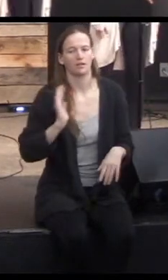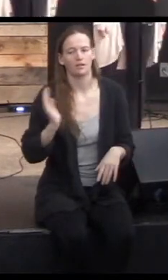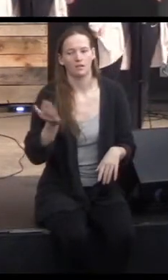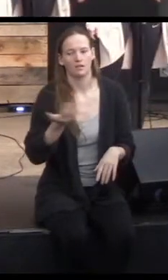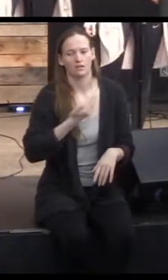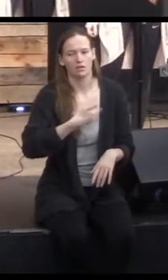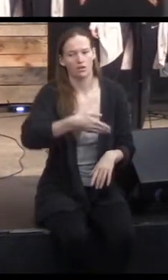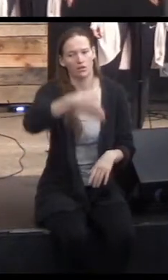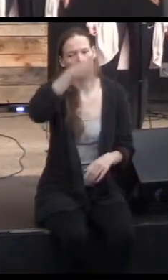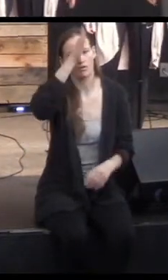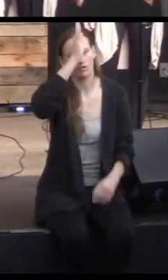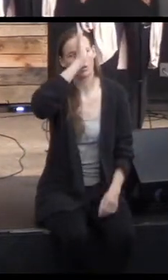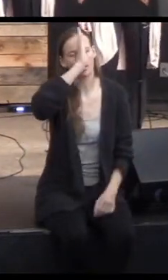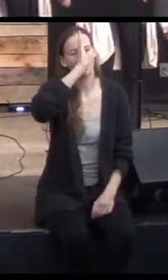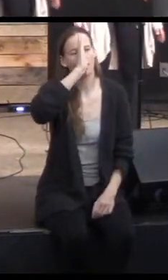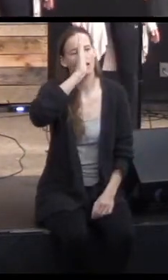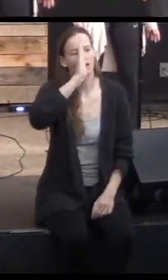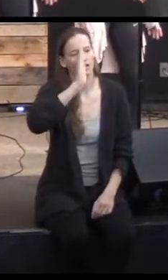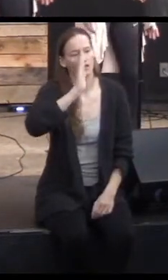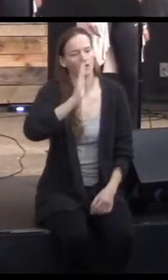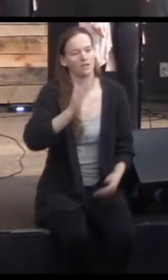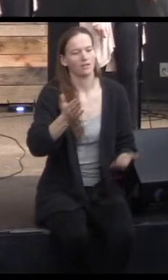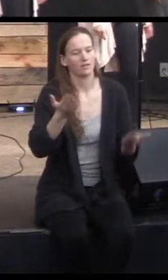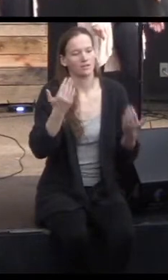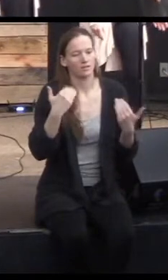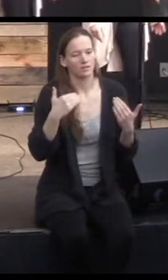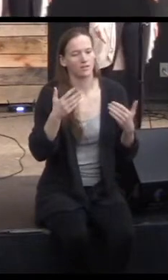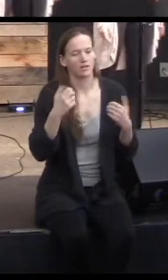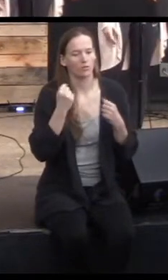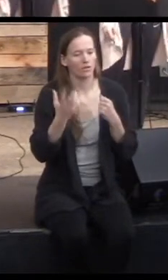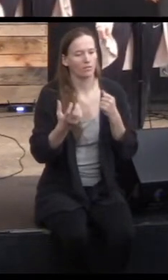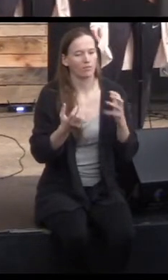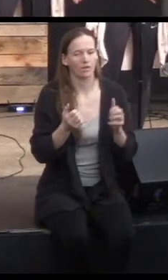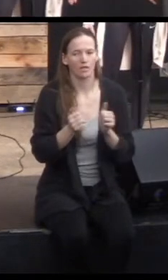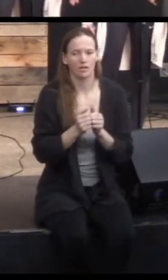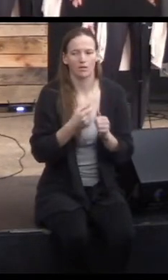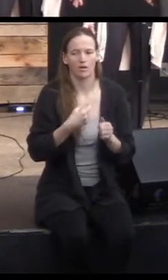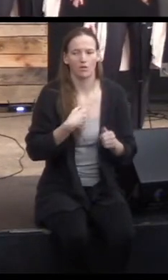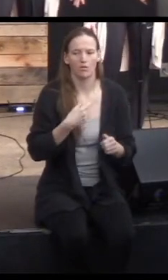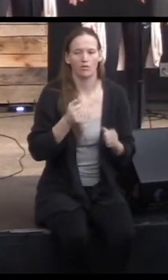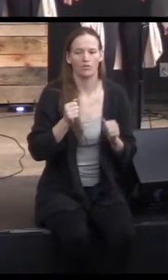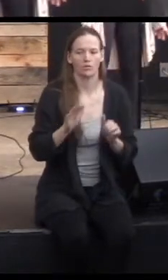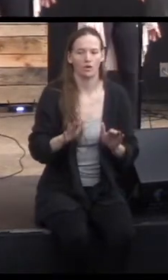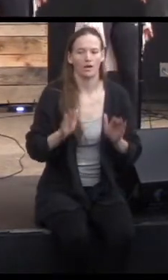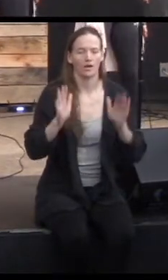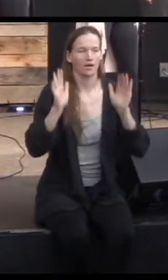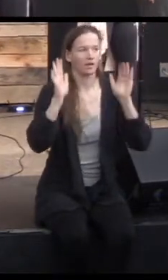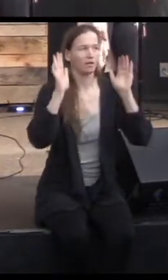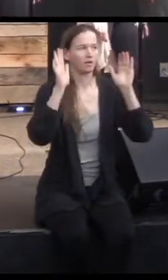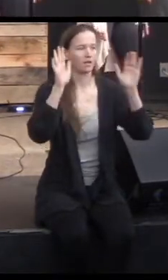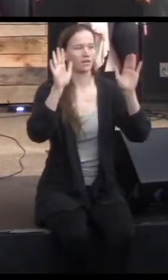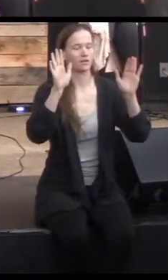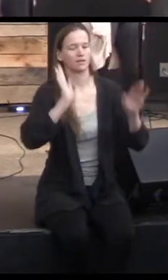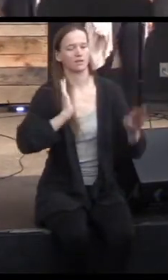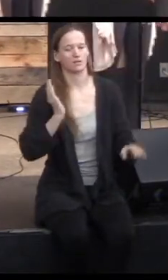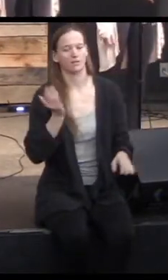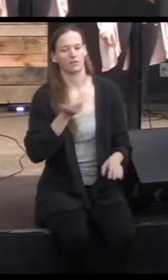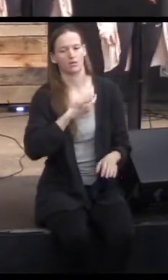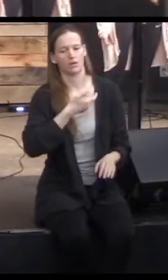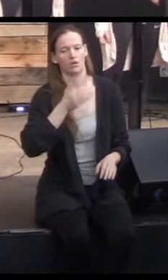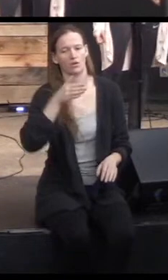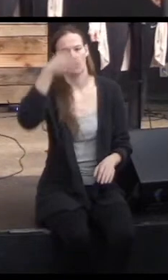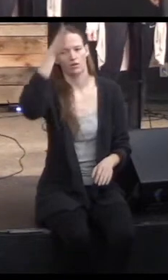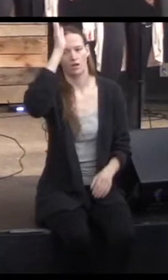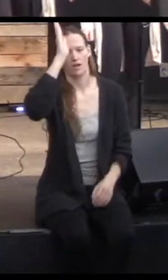great is our God! Sing with me, how great